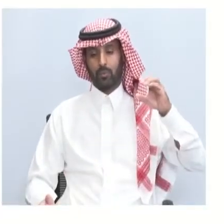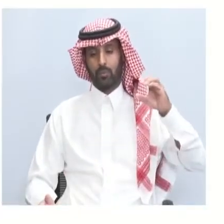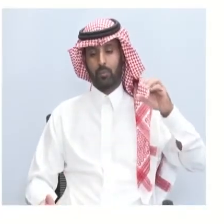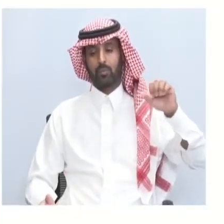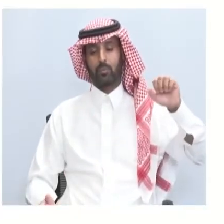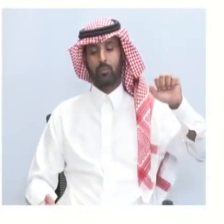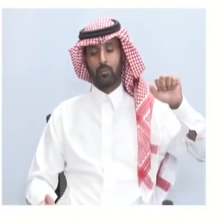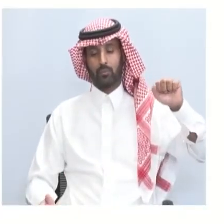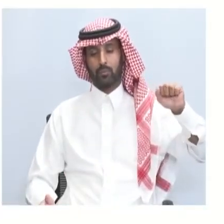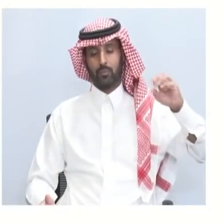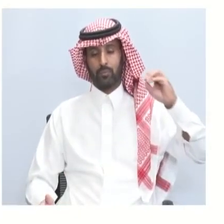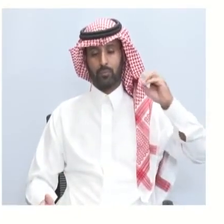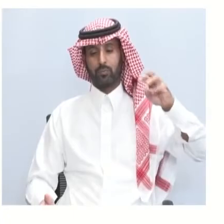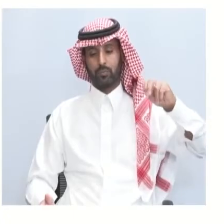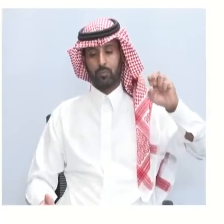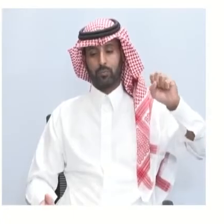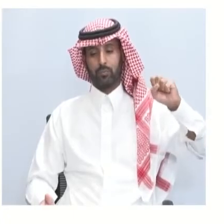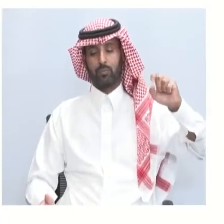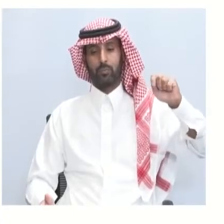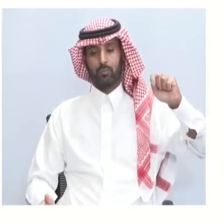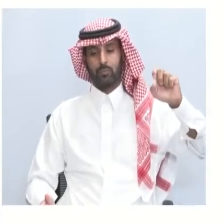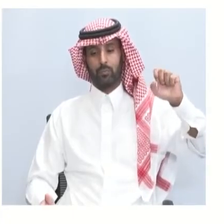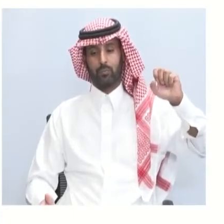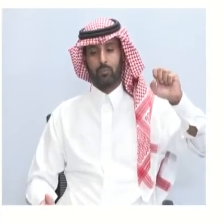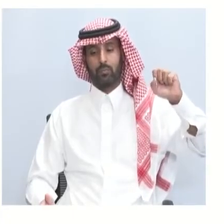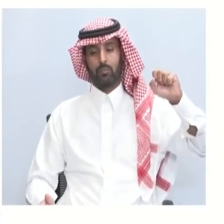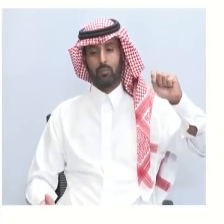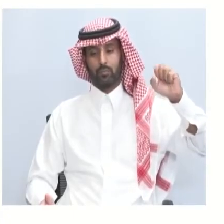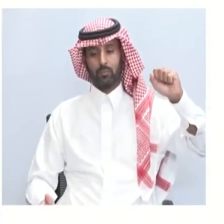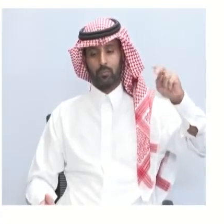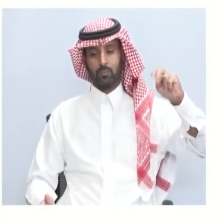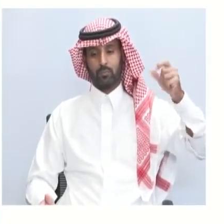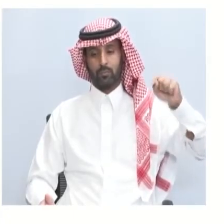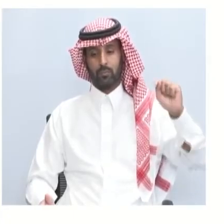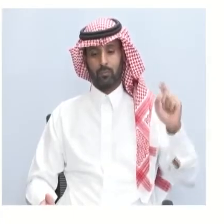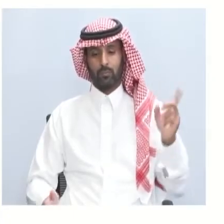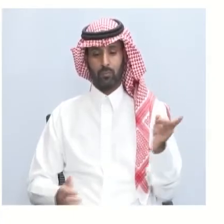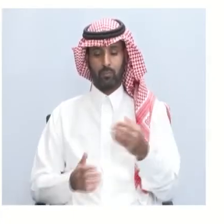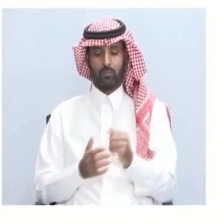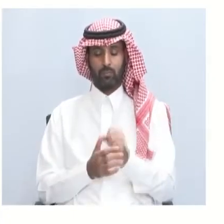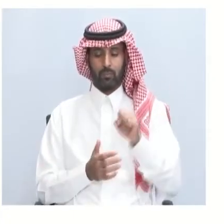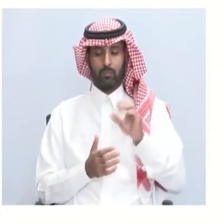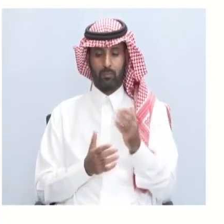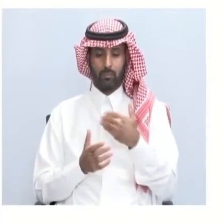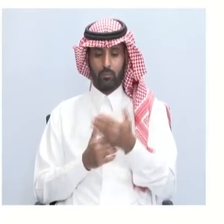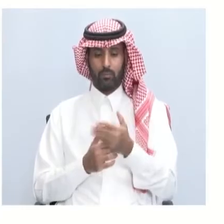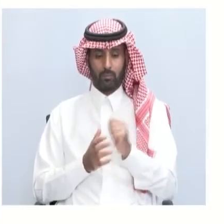or contestants as plural, or contestants as plural. Number three,